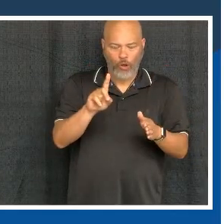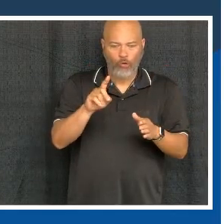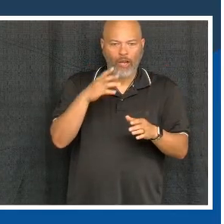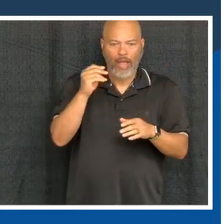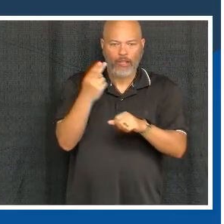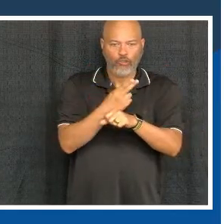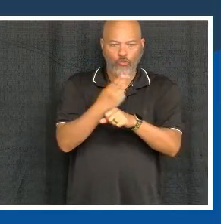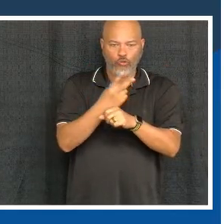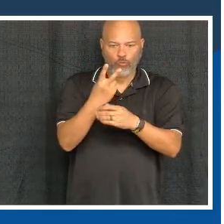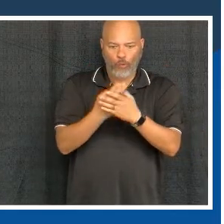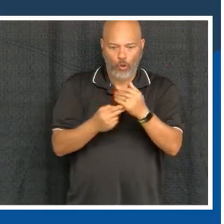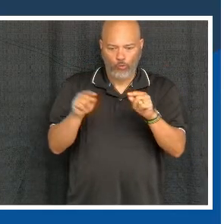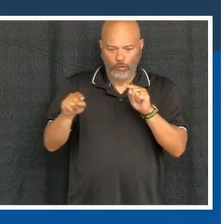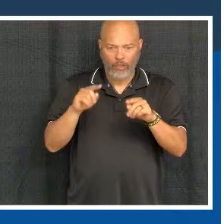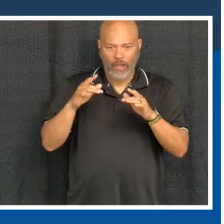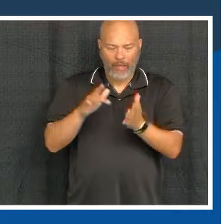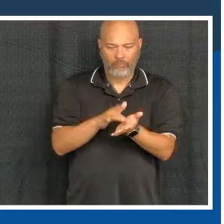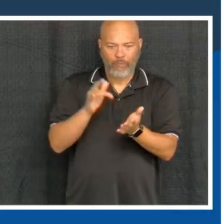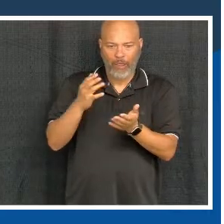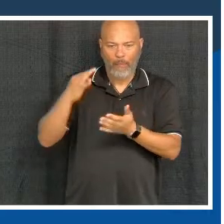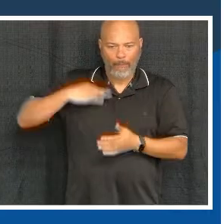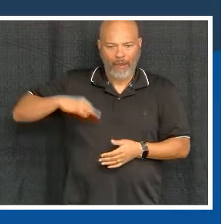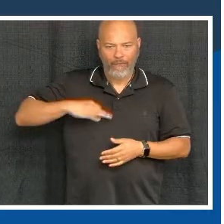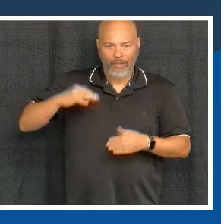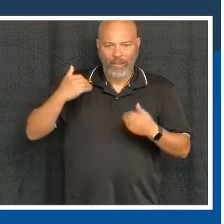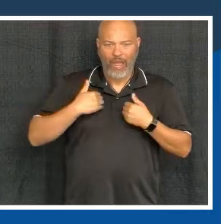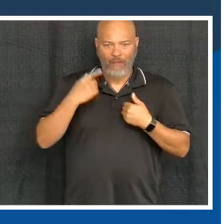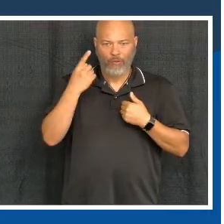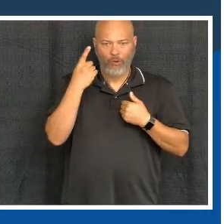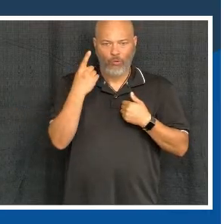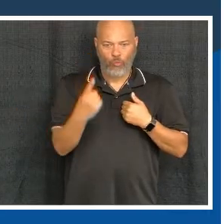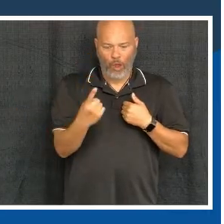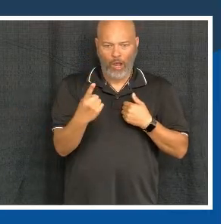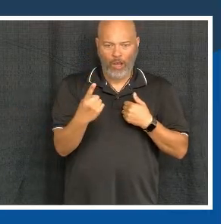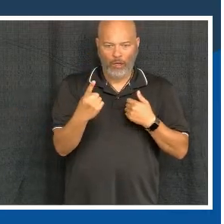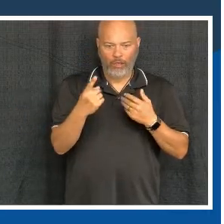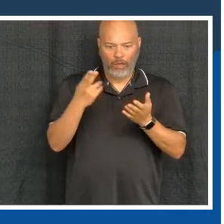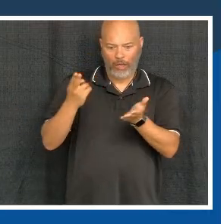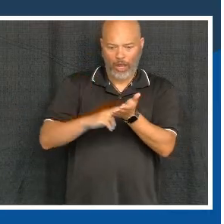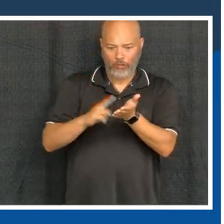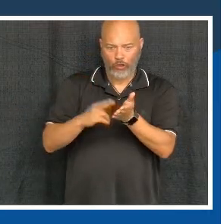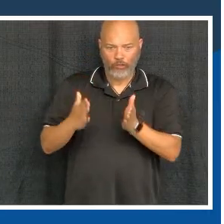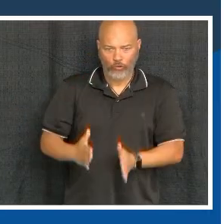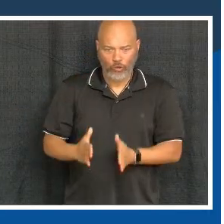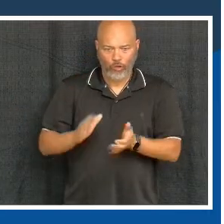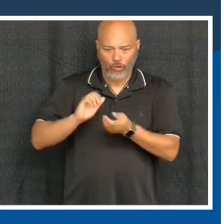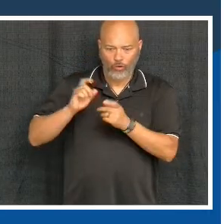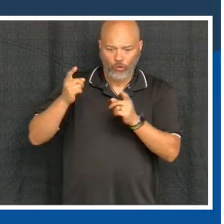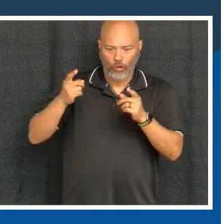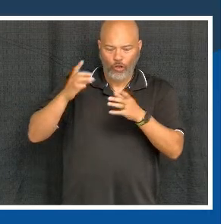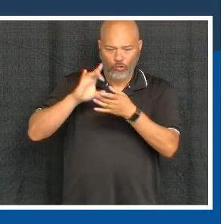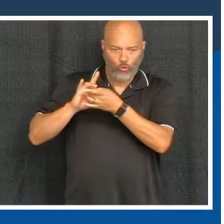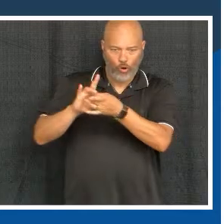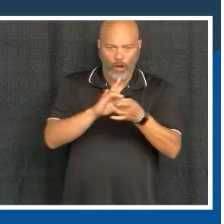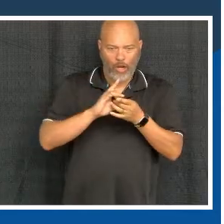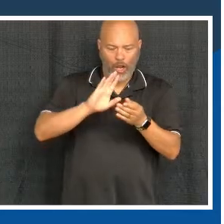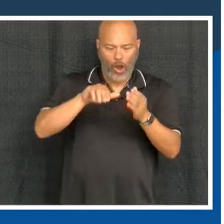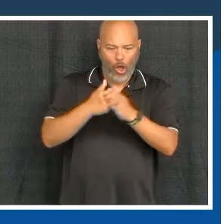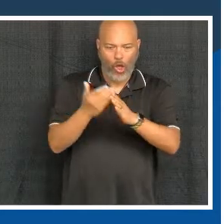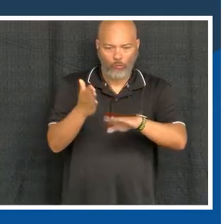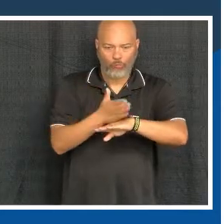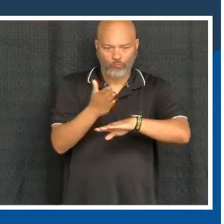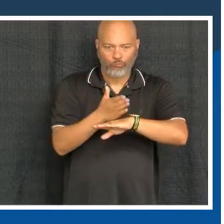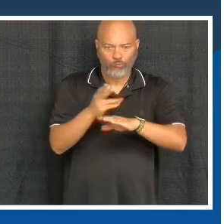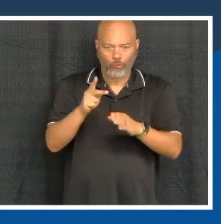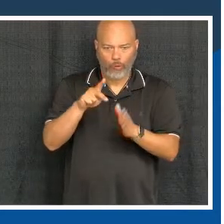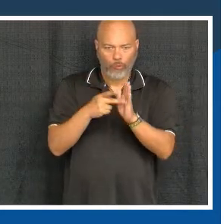to utilize the advantages and benefits of having one prime contractor to coordinate all facets of the overall project. The